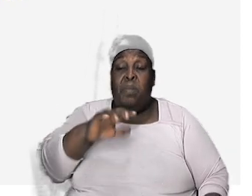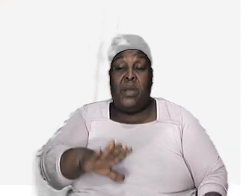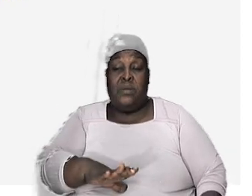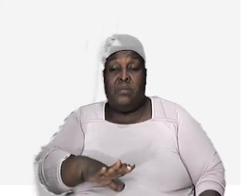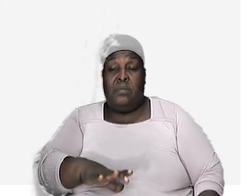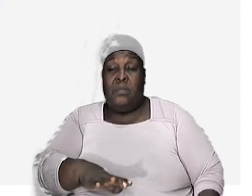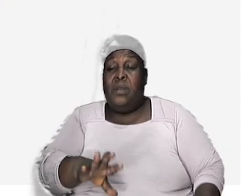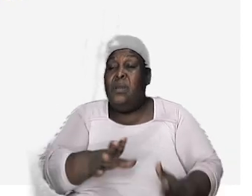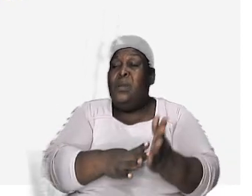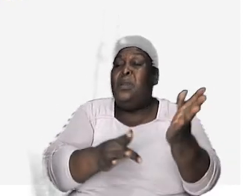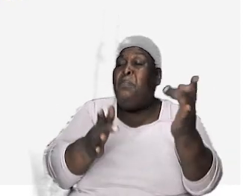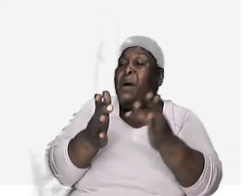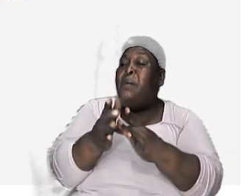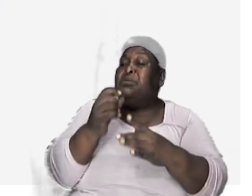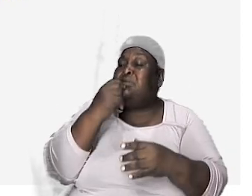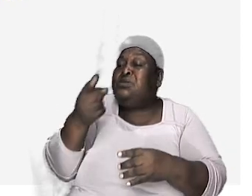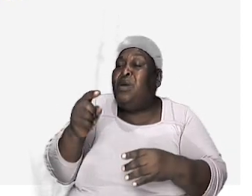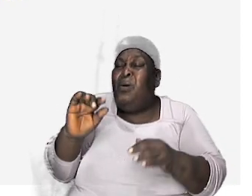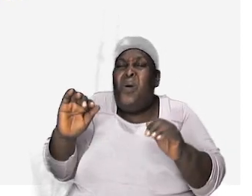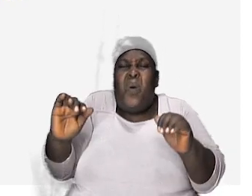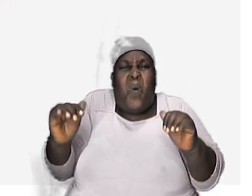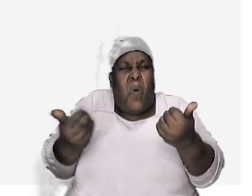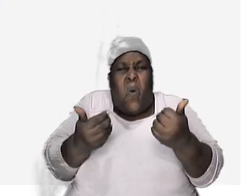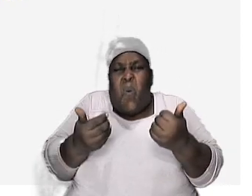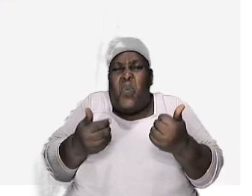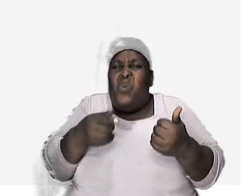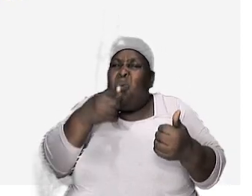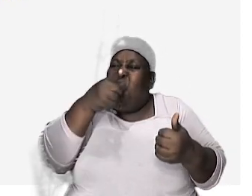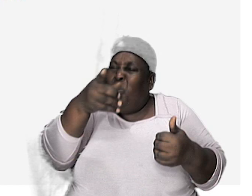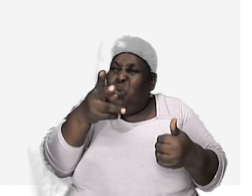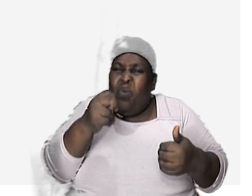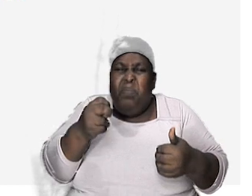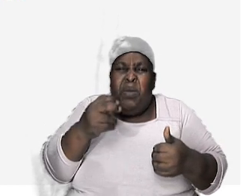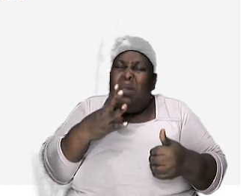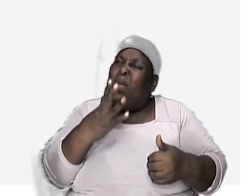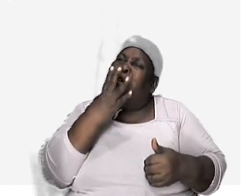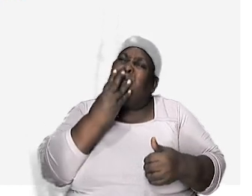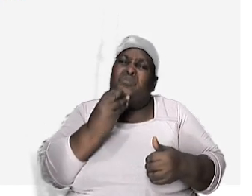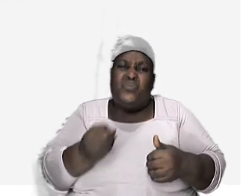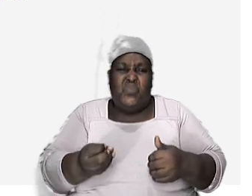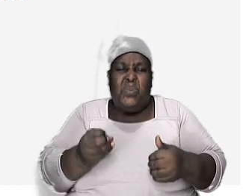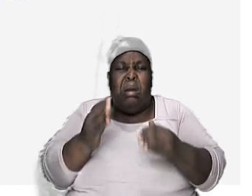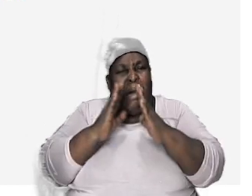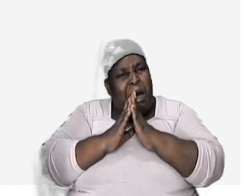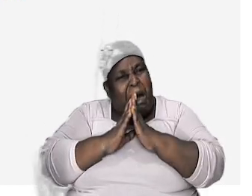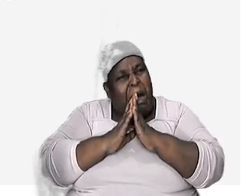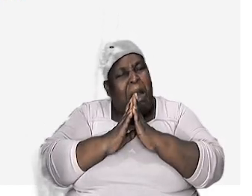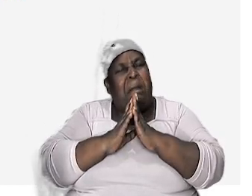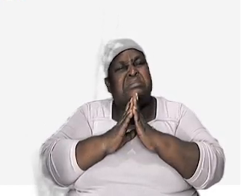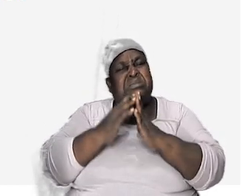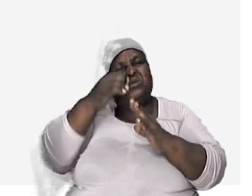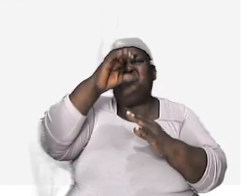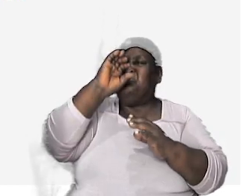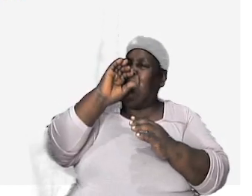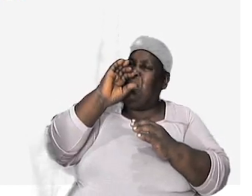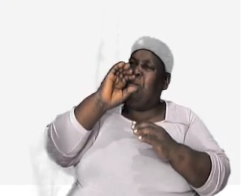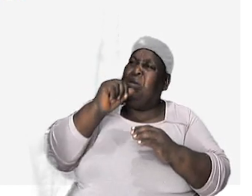But the Bible said, the woman said unto him, how is it that you, being a Jew, ask drink of me, which I'm a woman of